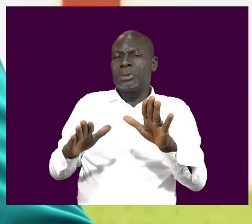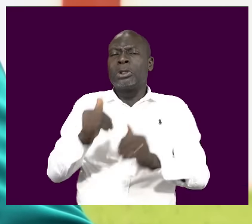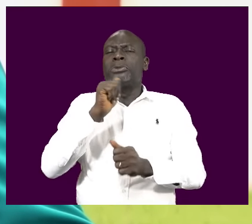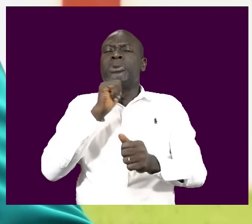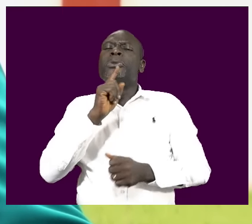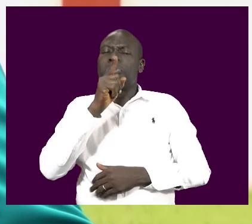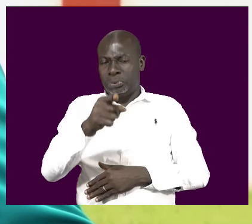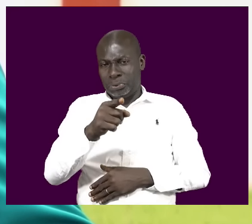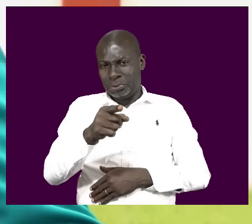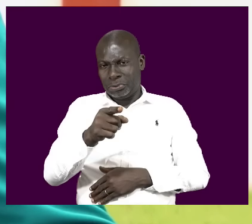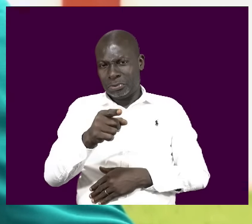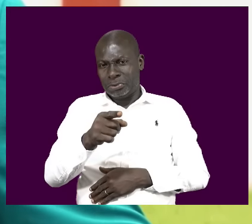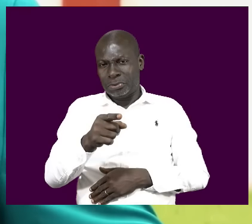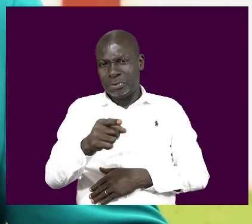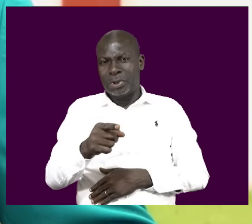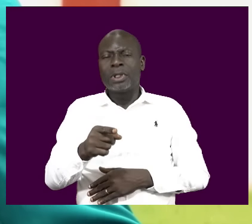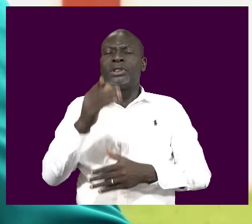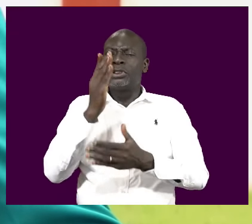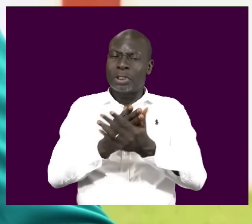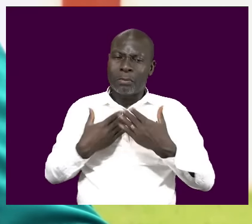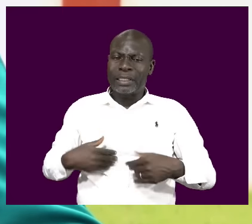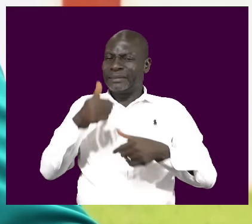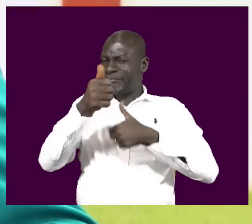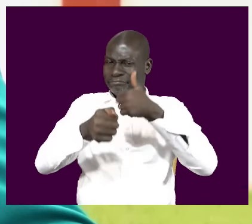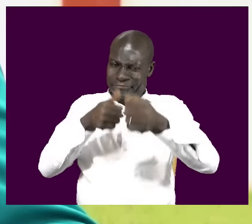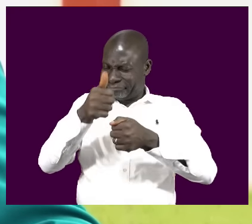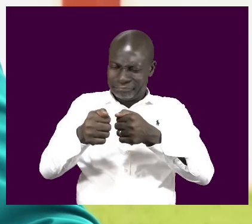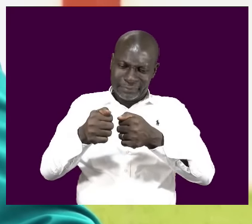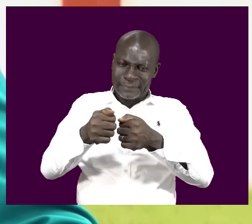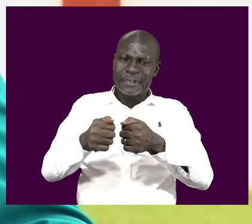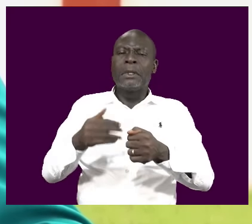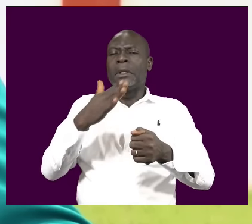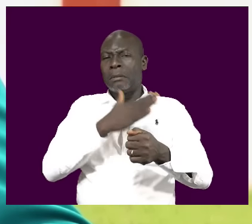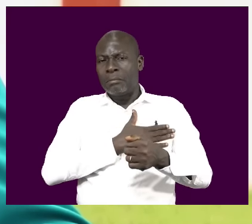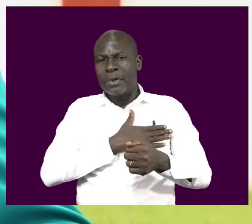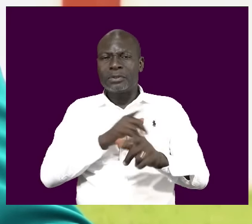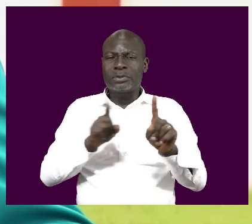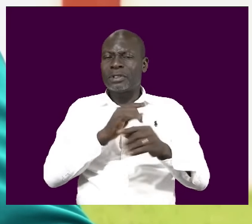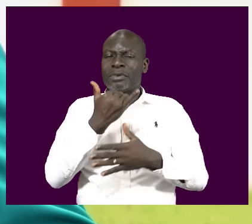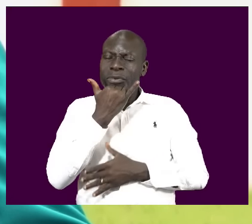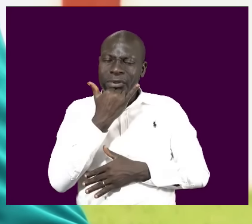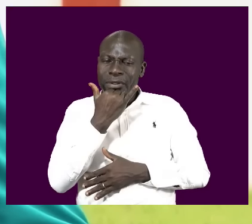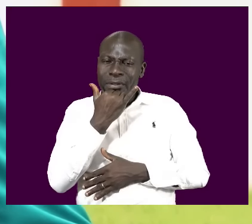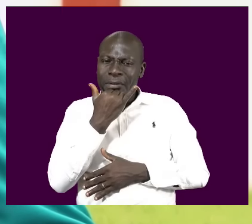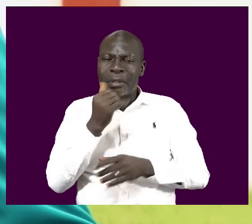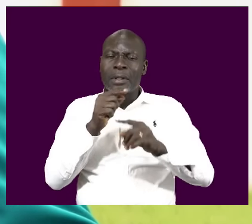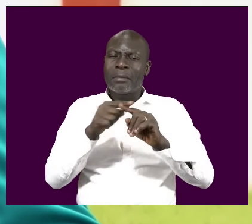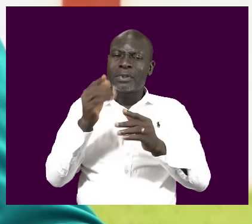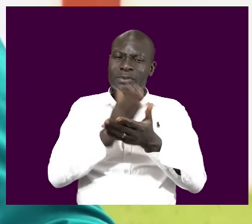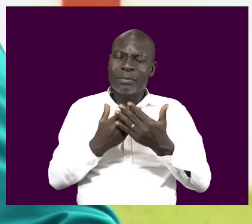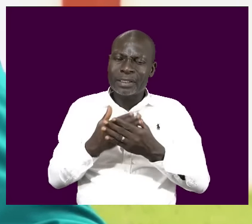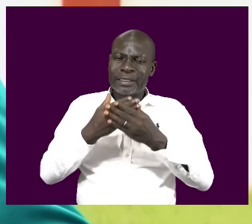atomeso. Obia didi matam, Maya bibi a enye, now Obia maso at the